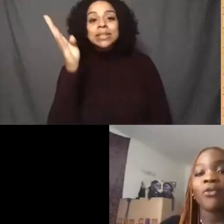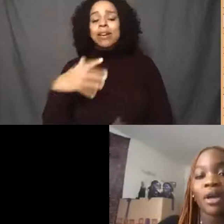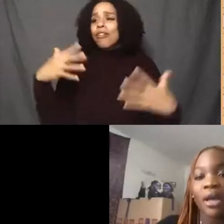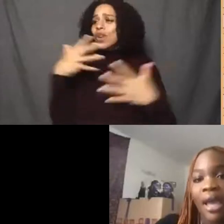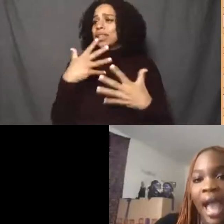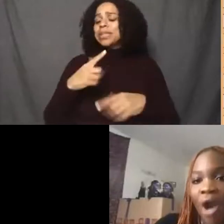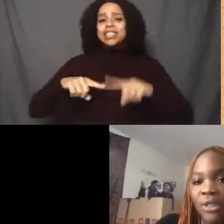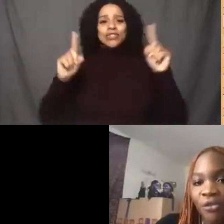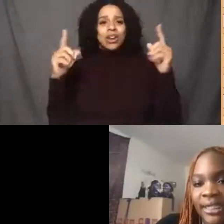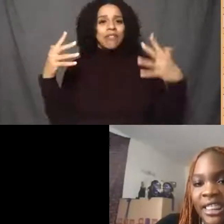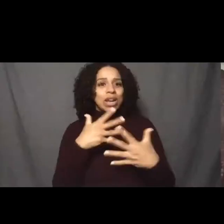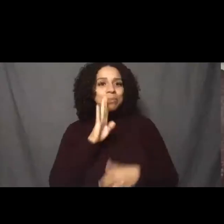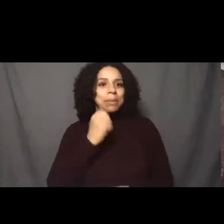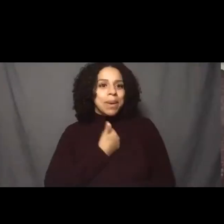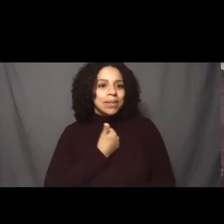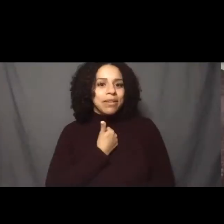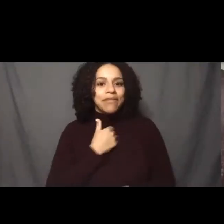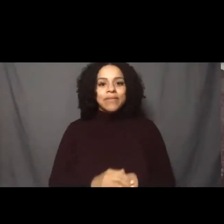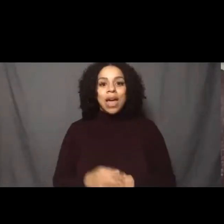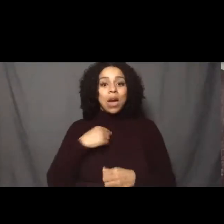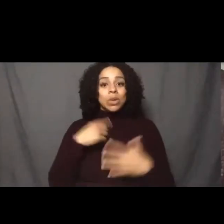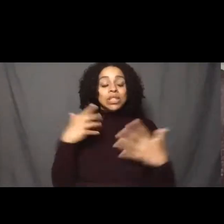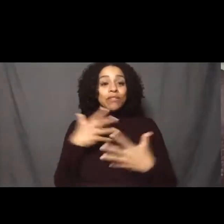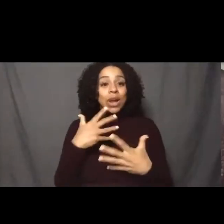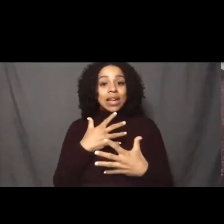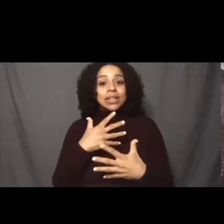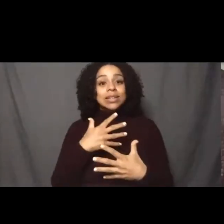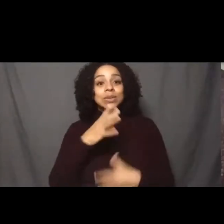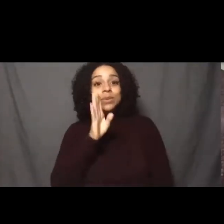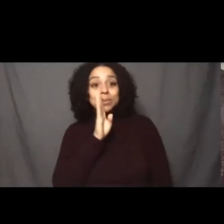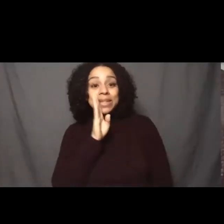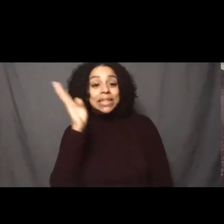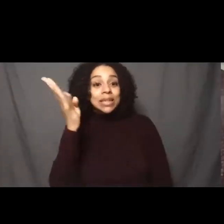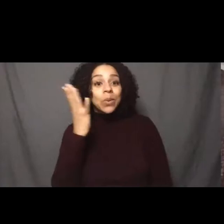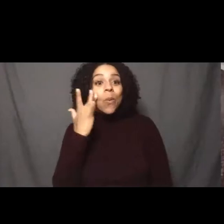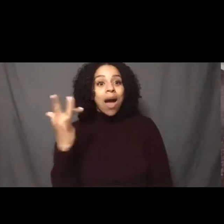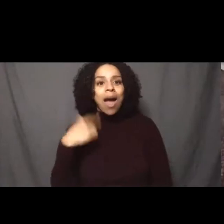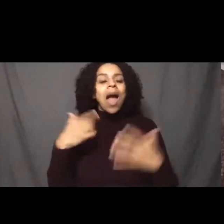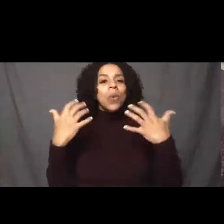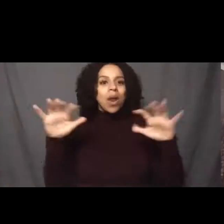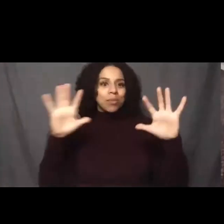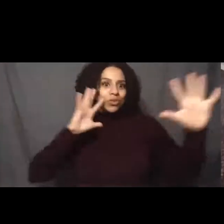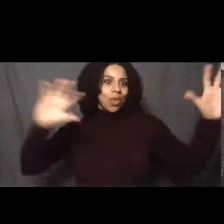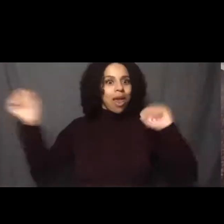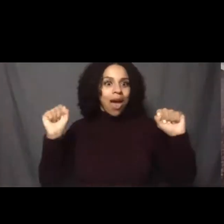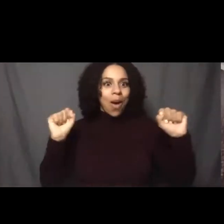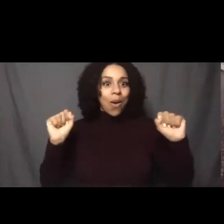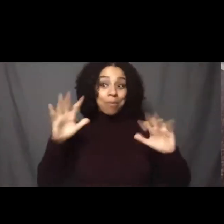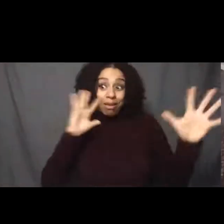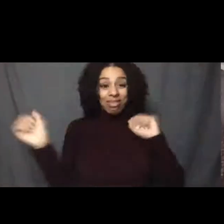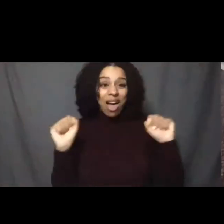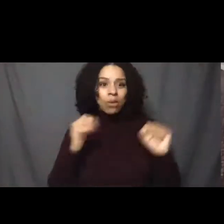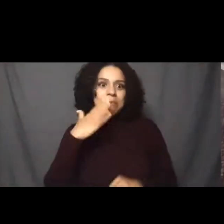myself. I was afraid to speak because I don't want to be too loud, because being loud is bad. It's ghetto. It's not